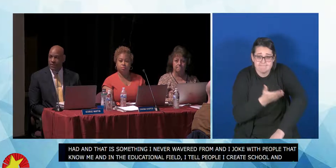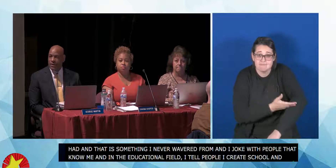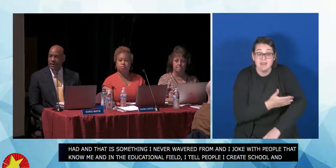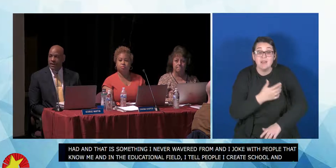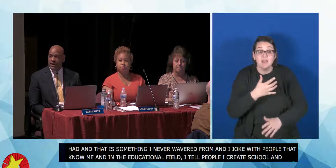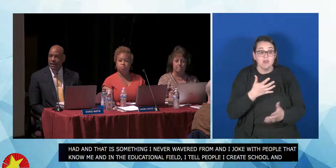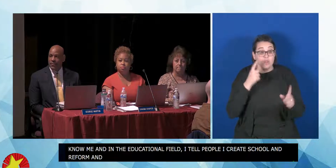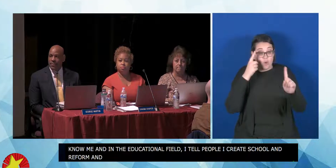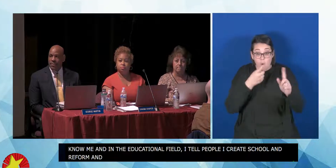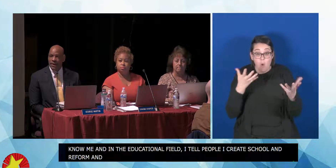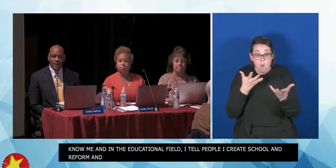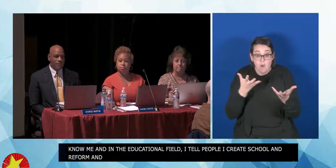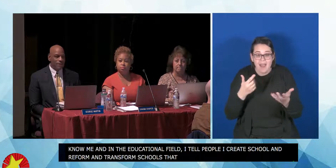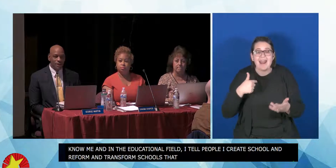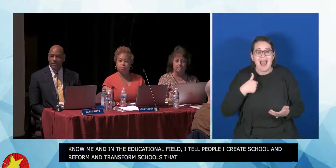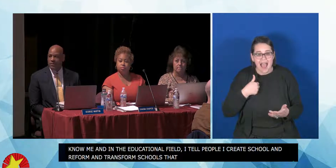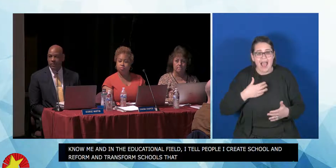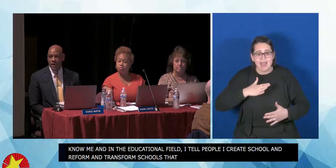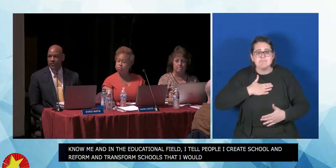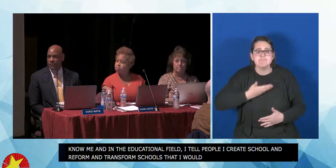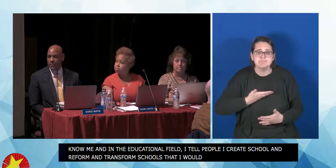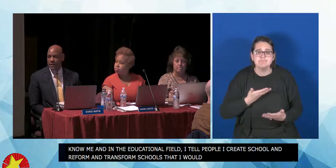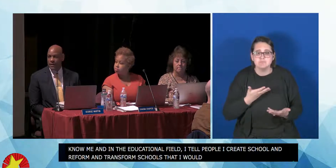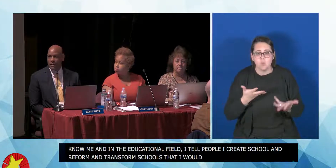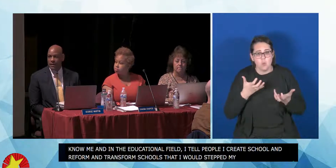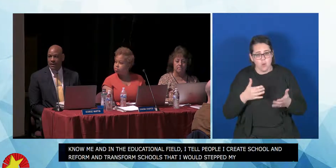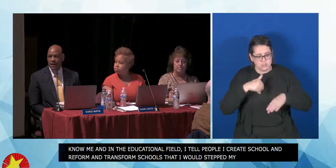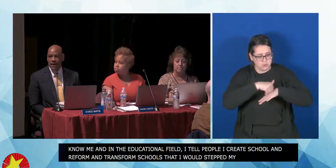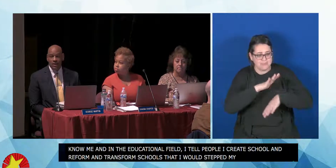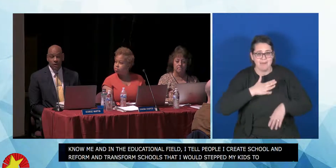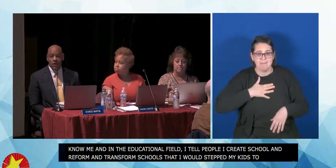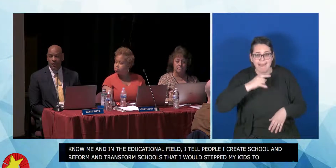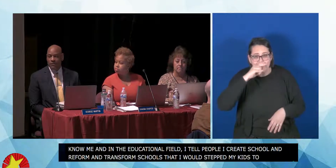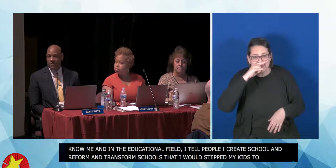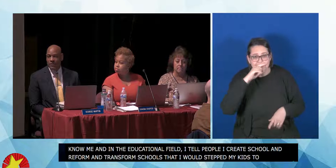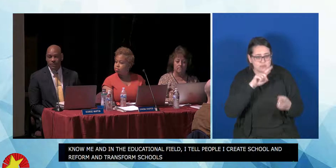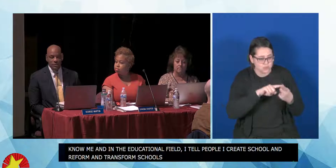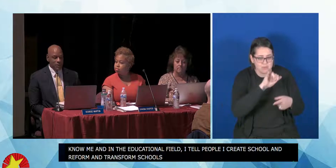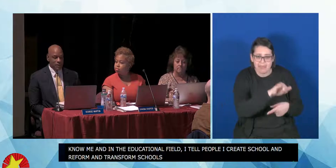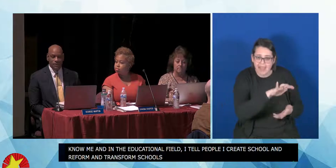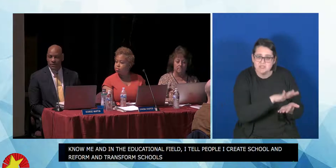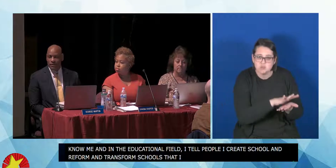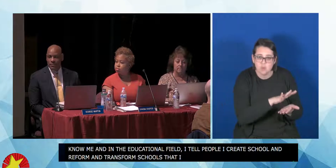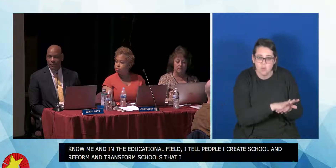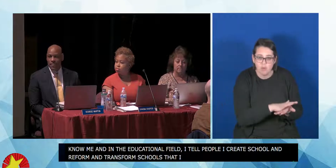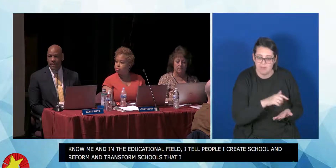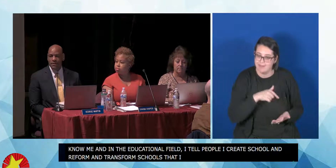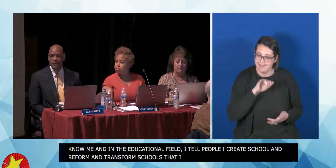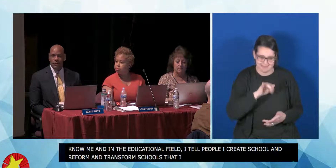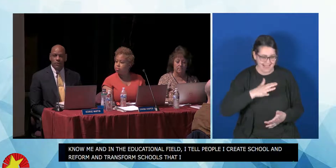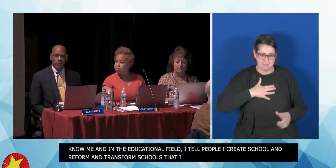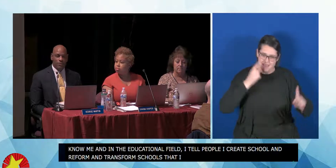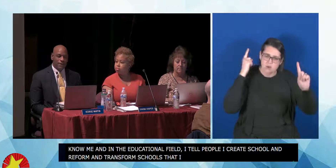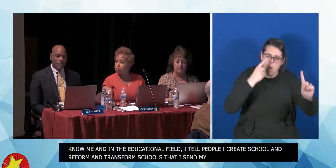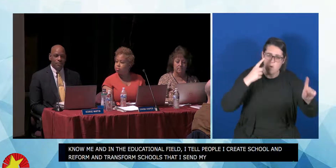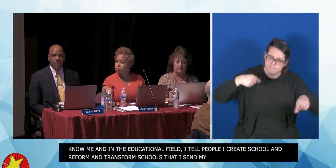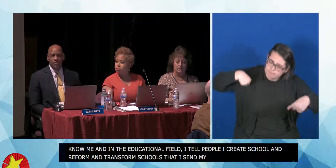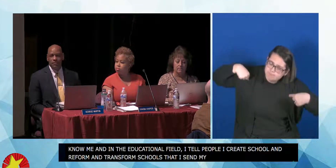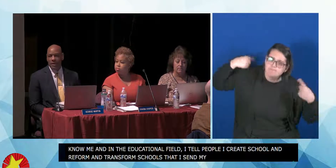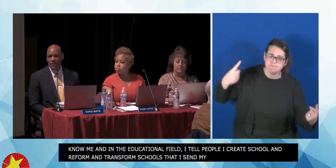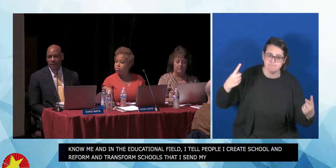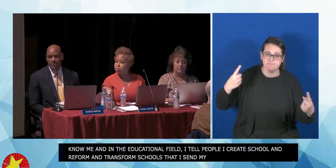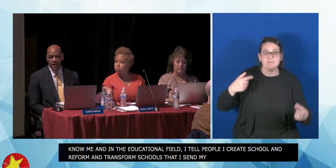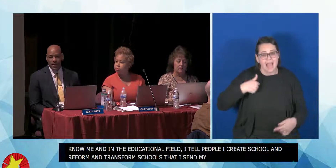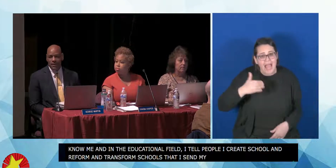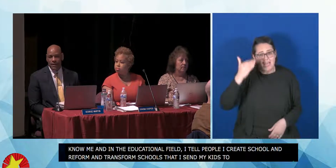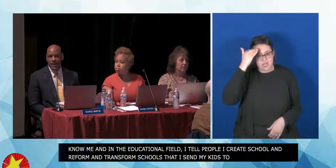to. And I've never wavered from that. I know how it felt to be that student, and so that's been